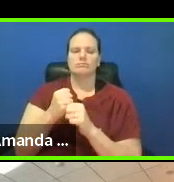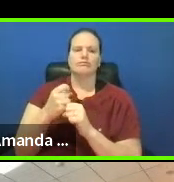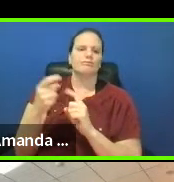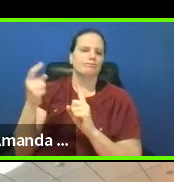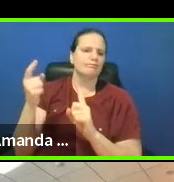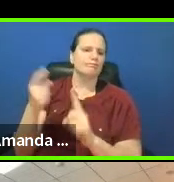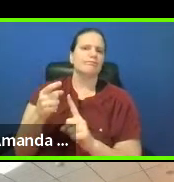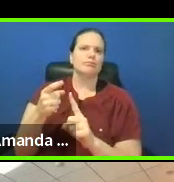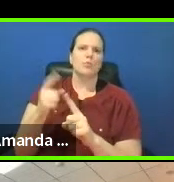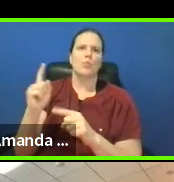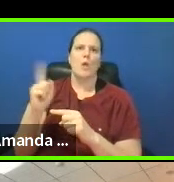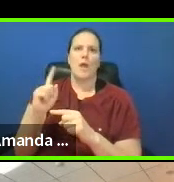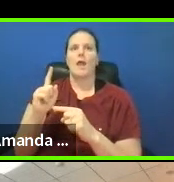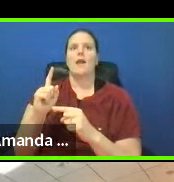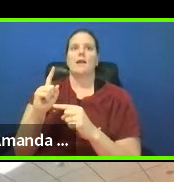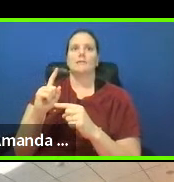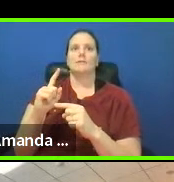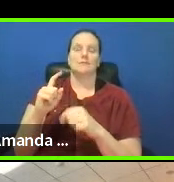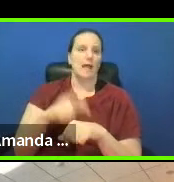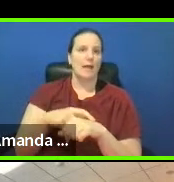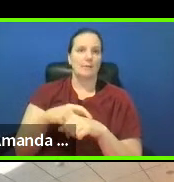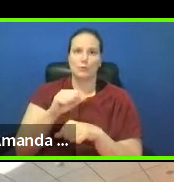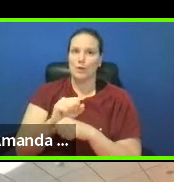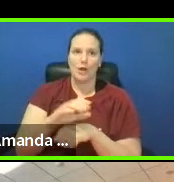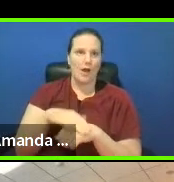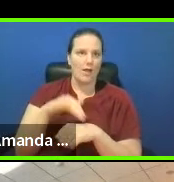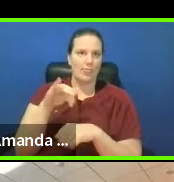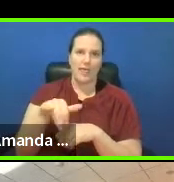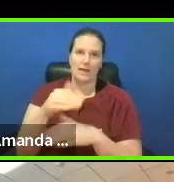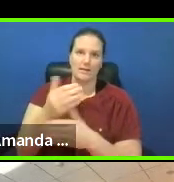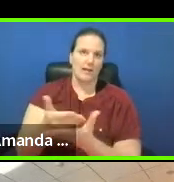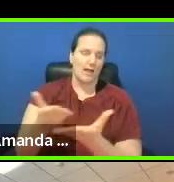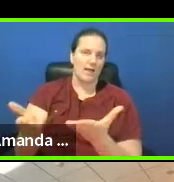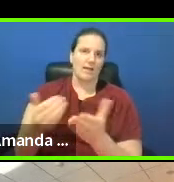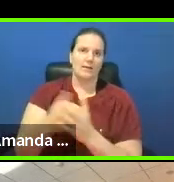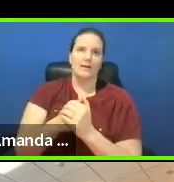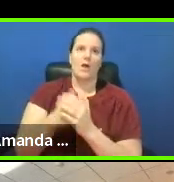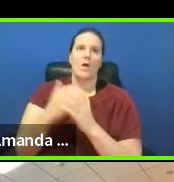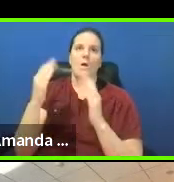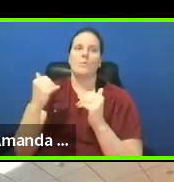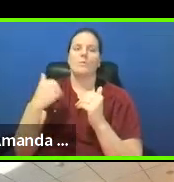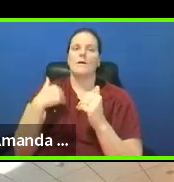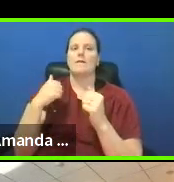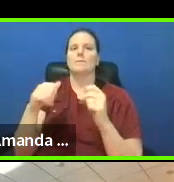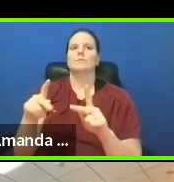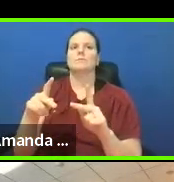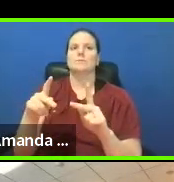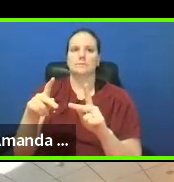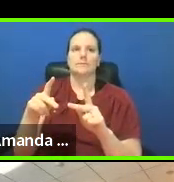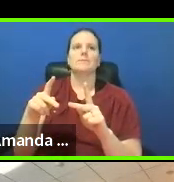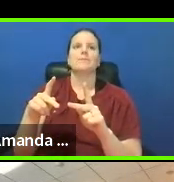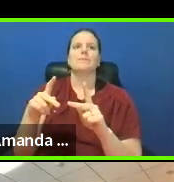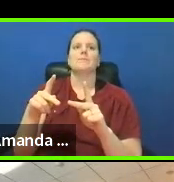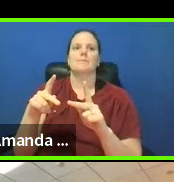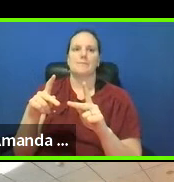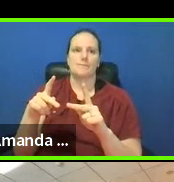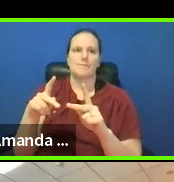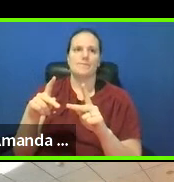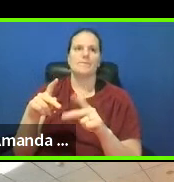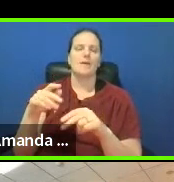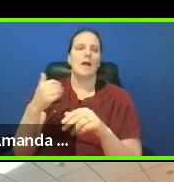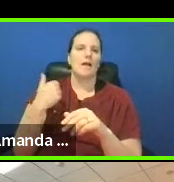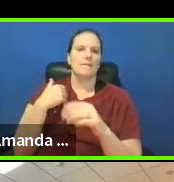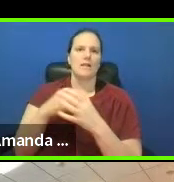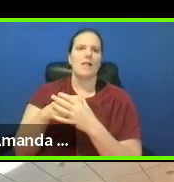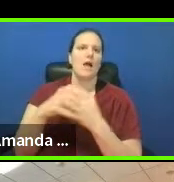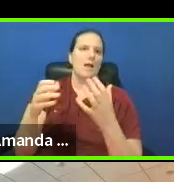to where the rubber meets the road. So I hope that we will have the opportunity to have a